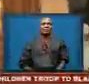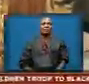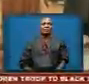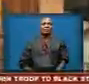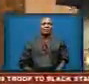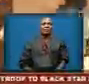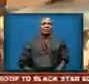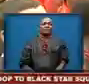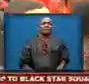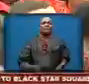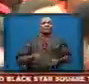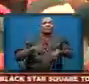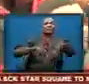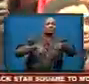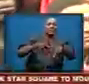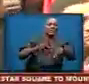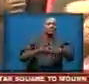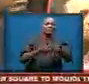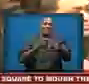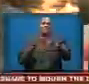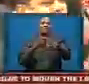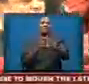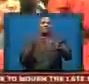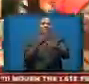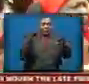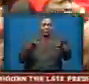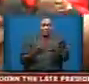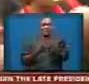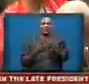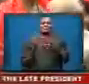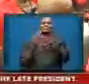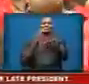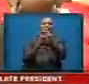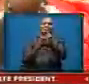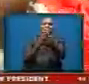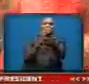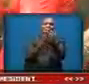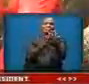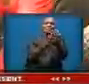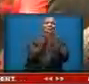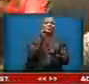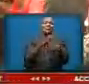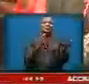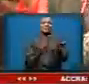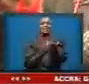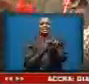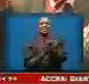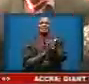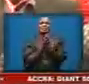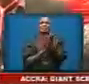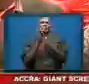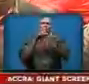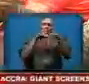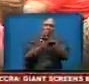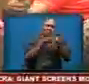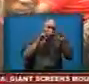All roads led to Black Star Square for the burial service for the late President. Ghanaians who were anxious to